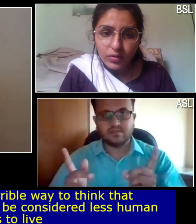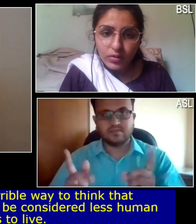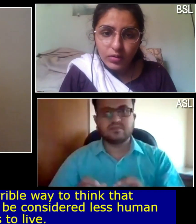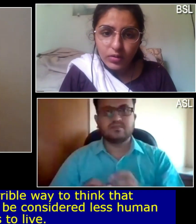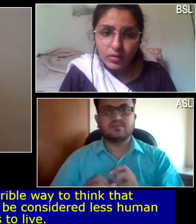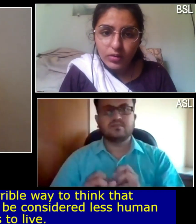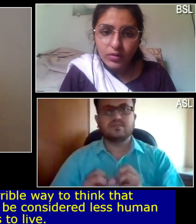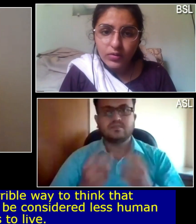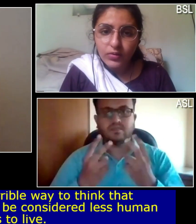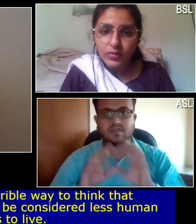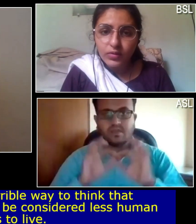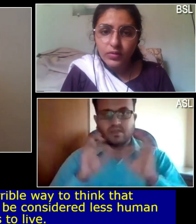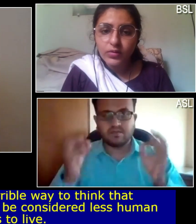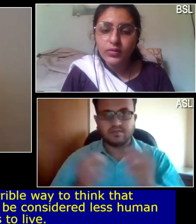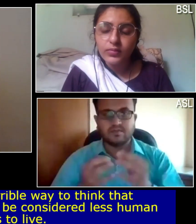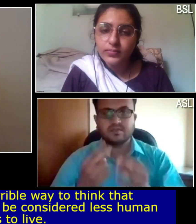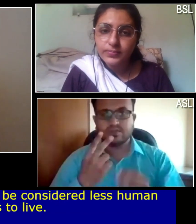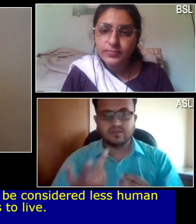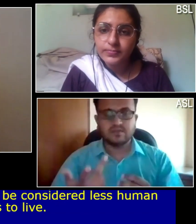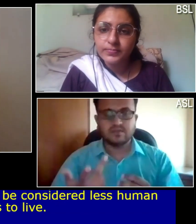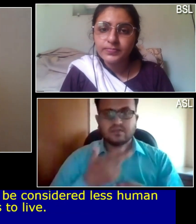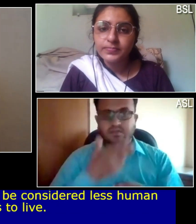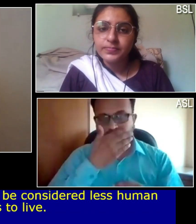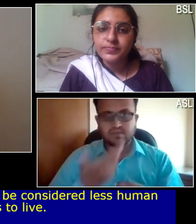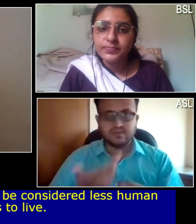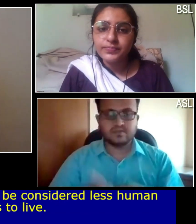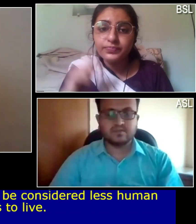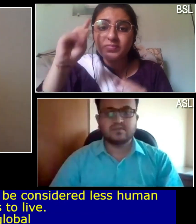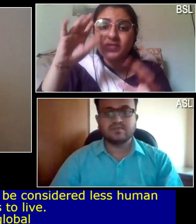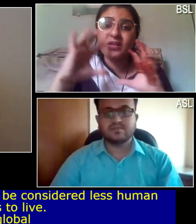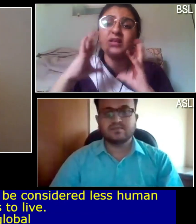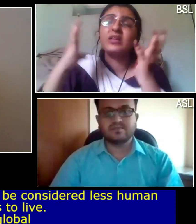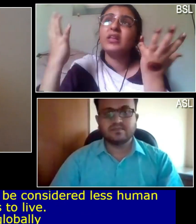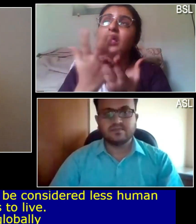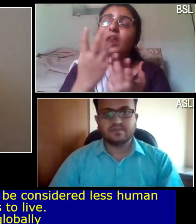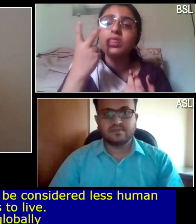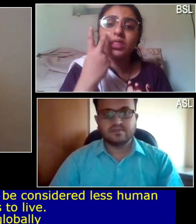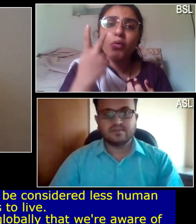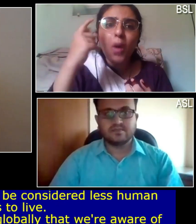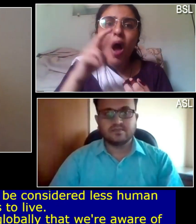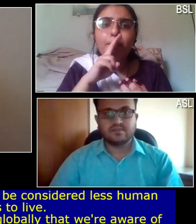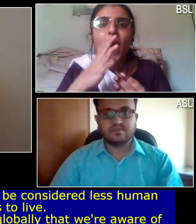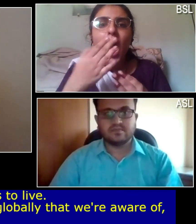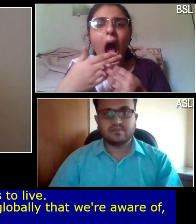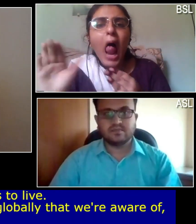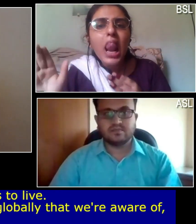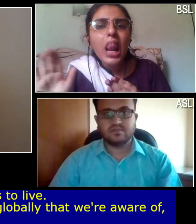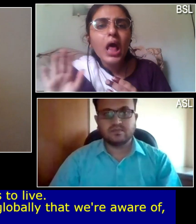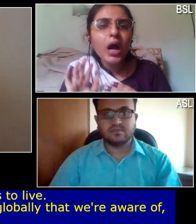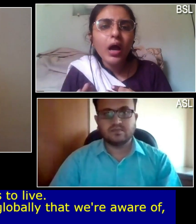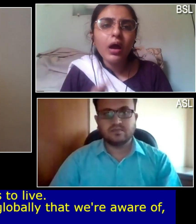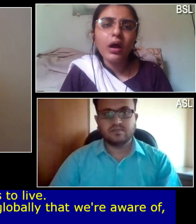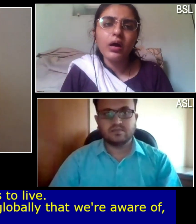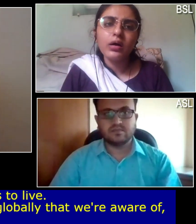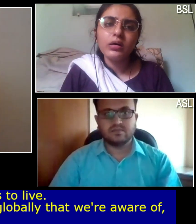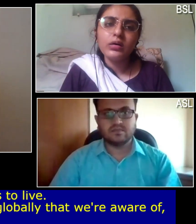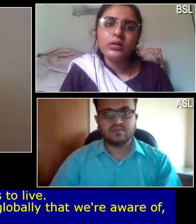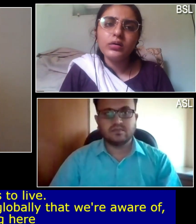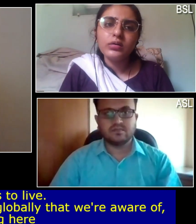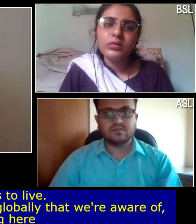the response, though, mostly globally, that we're aware of is the opposite. That people are realizing here's an opportunity to make